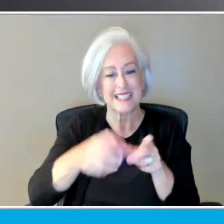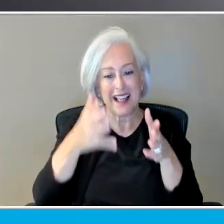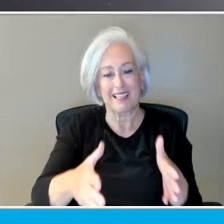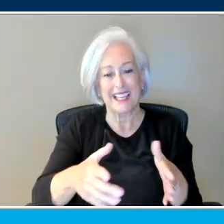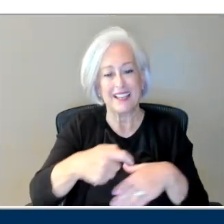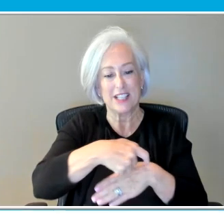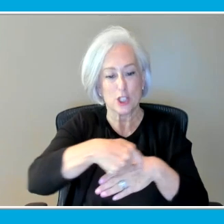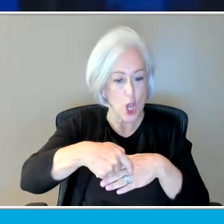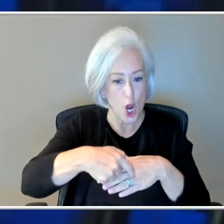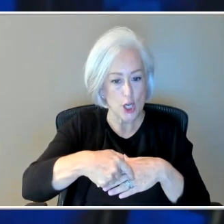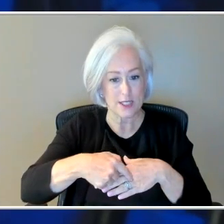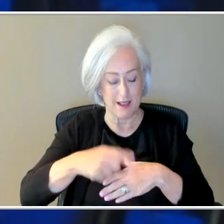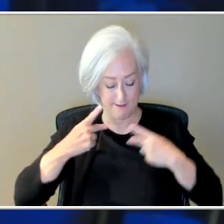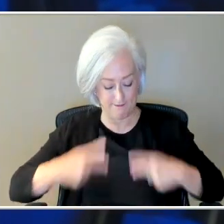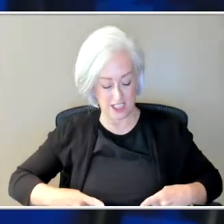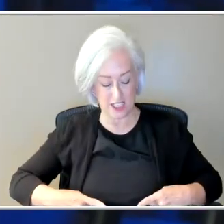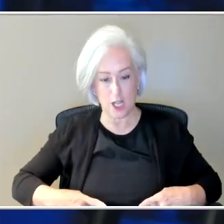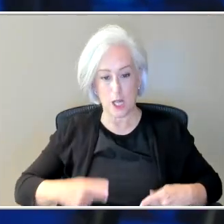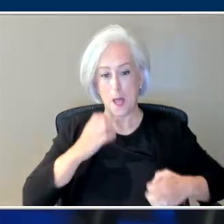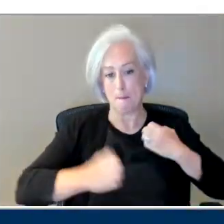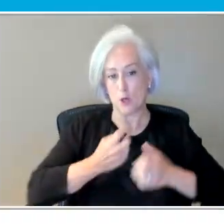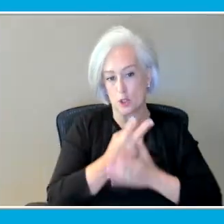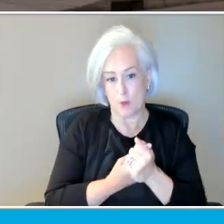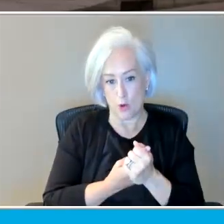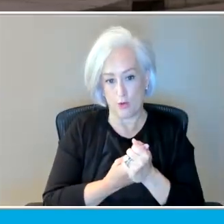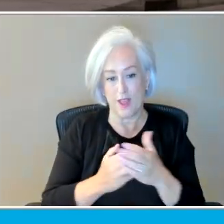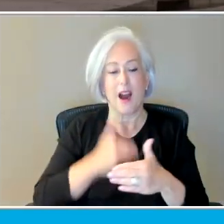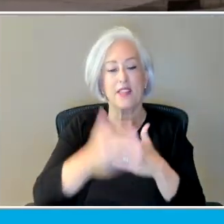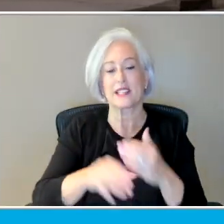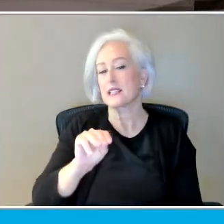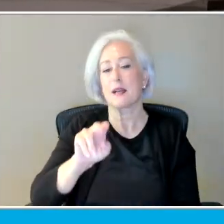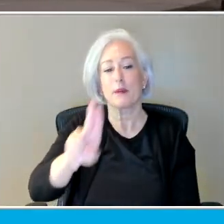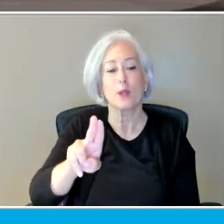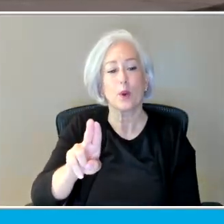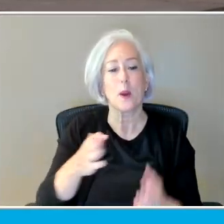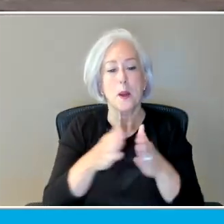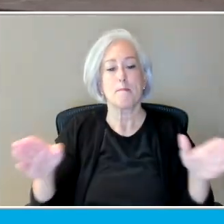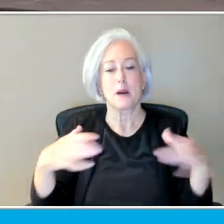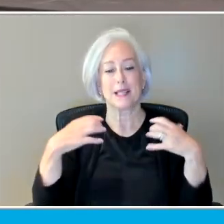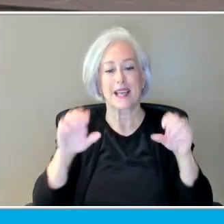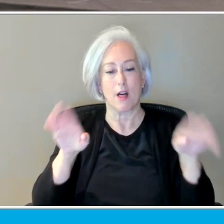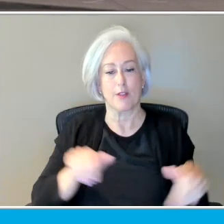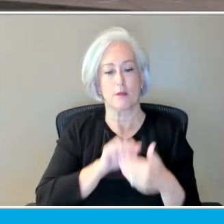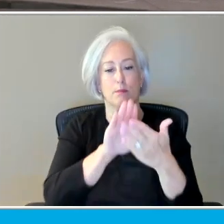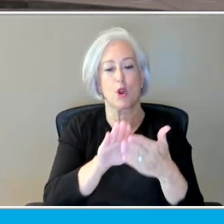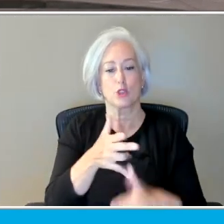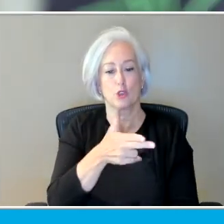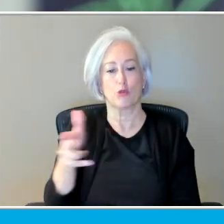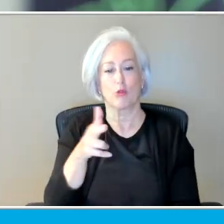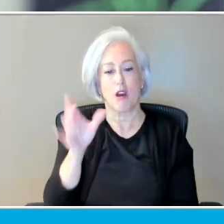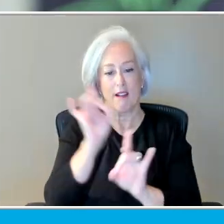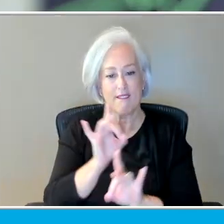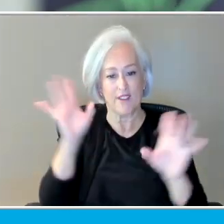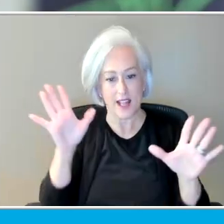and emotional. I'm Jessica Lovell on the next Morning Medical Update, the public health approach to gun violence. Hear what a trauma surgeon sees